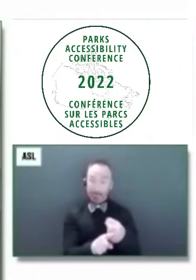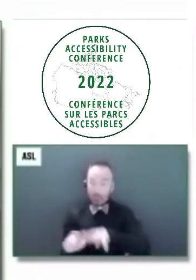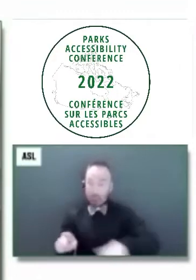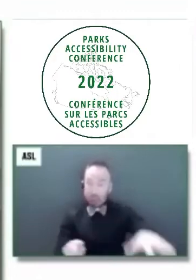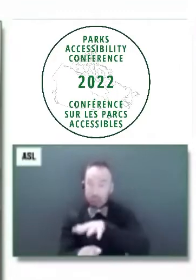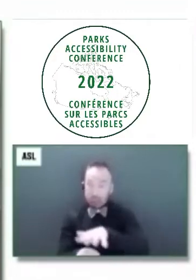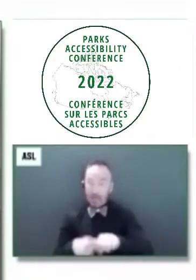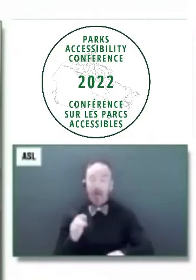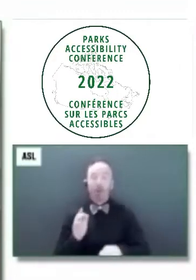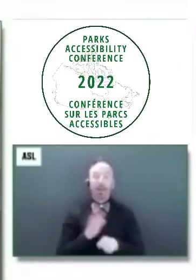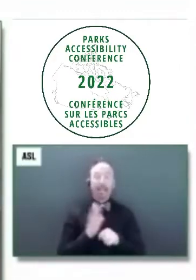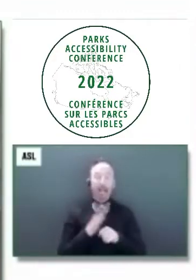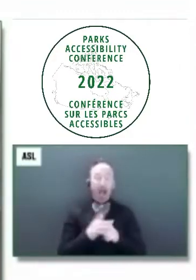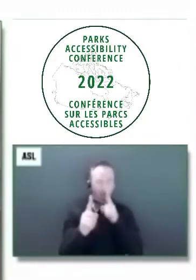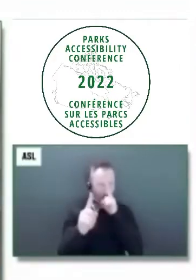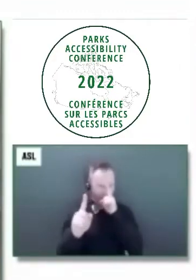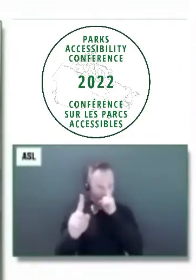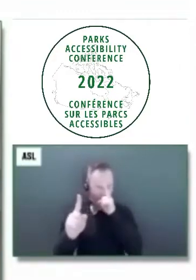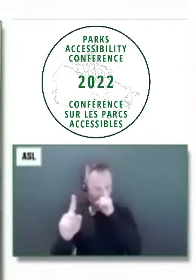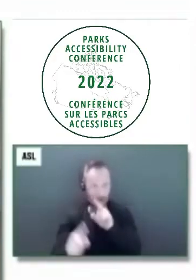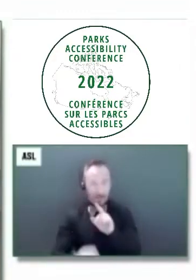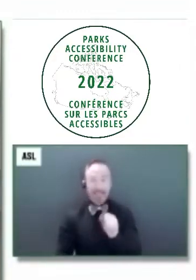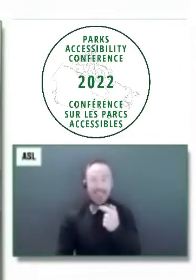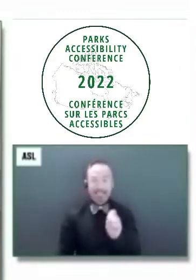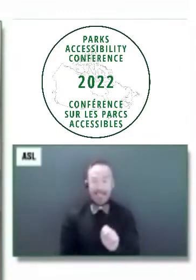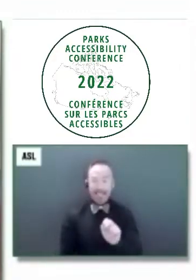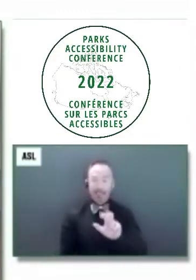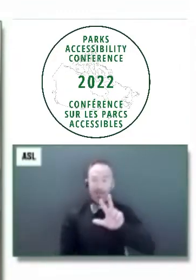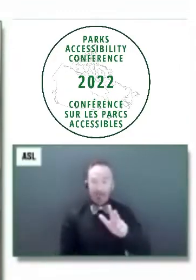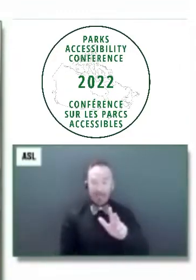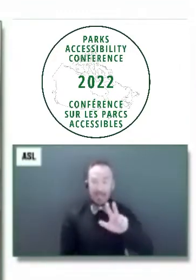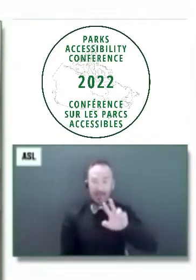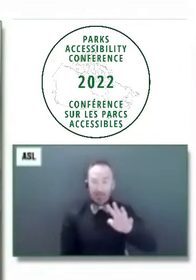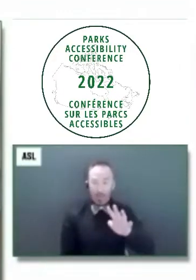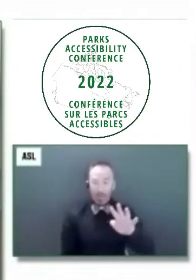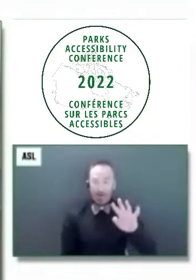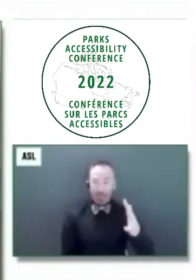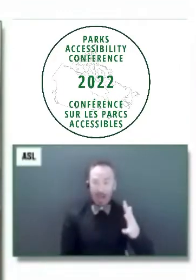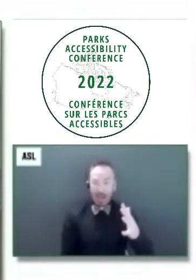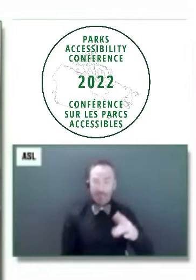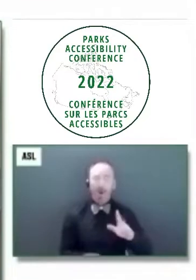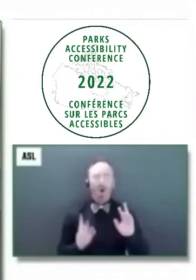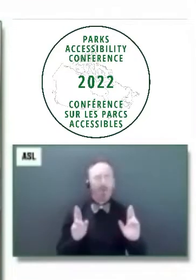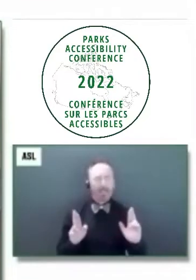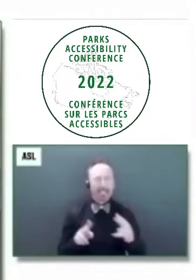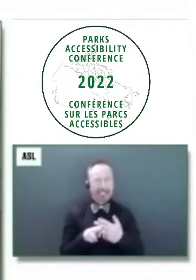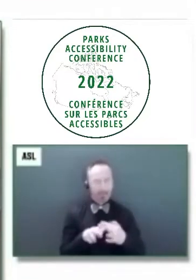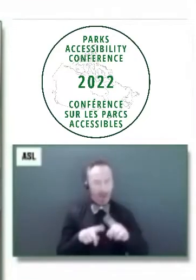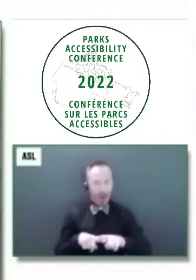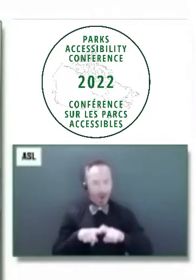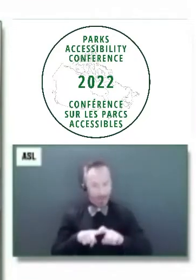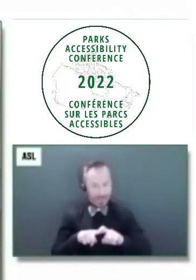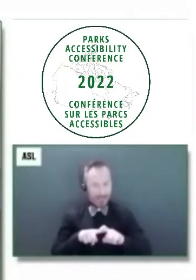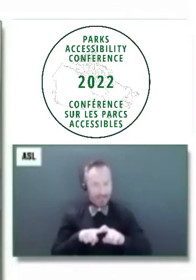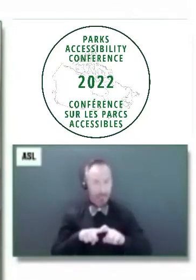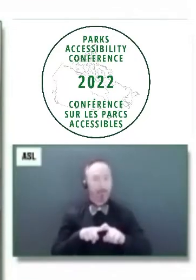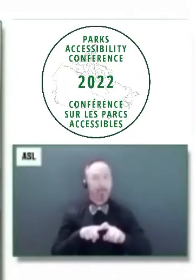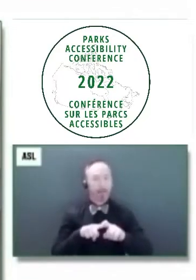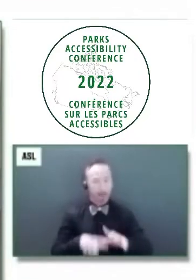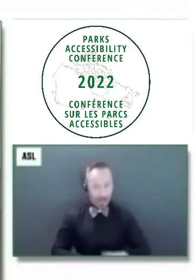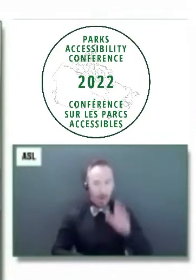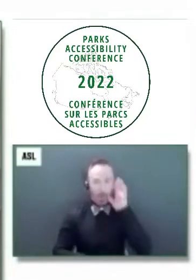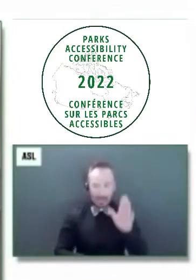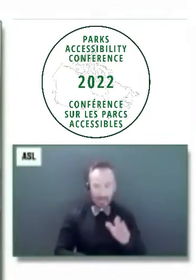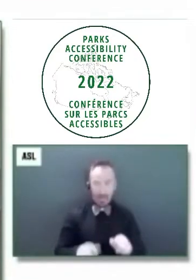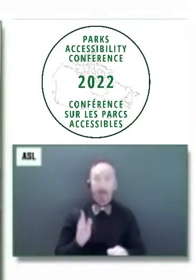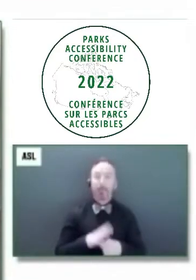4, and 5 has been hopefully temporarily halted in favor of approaches more reminiscent of stages 0, 1, and